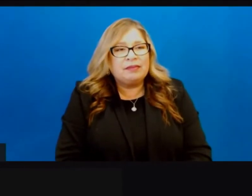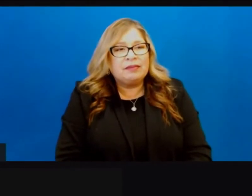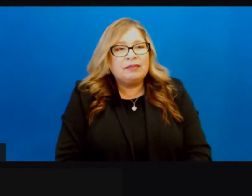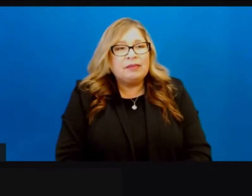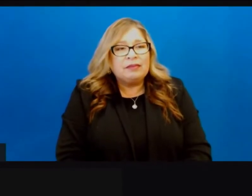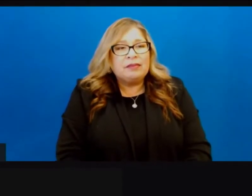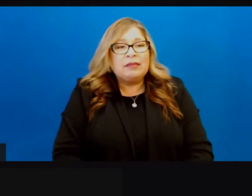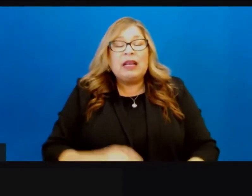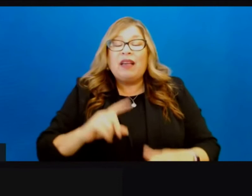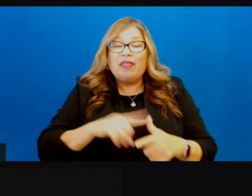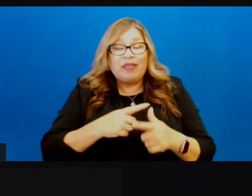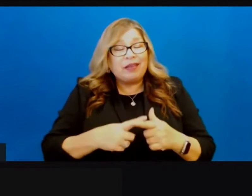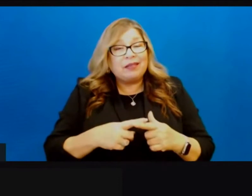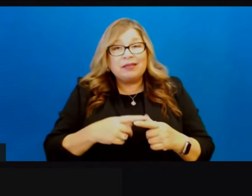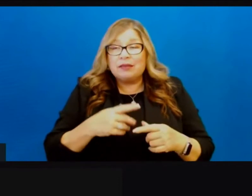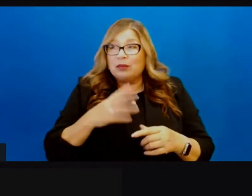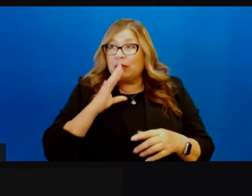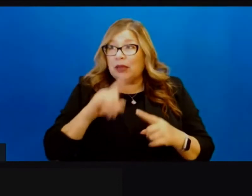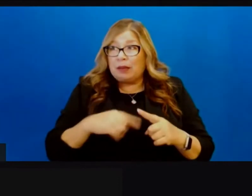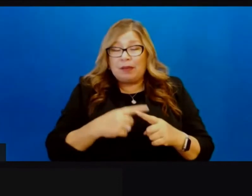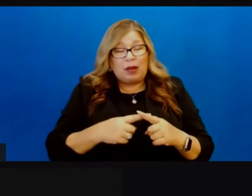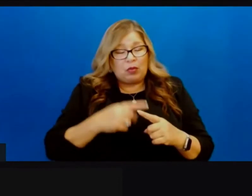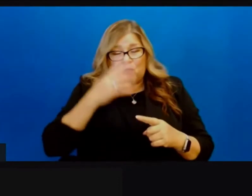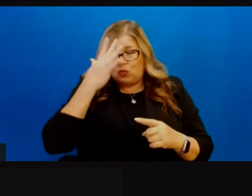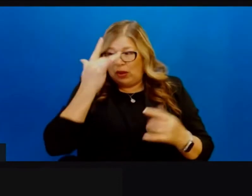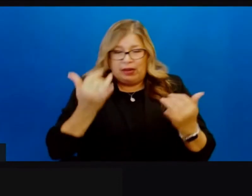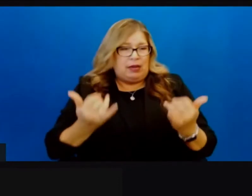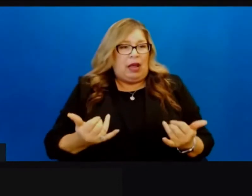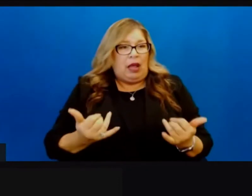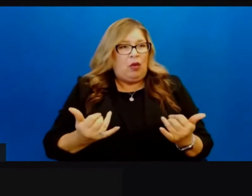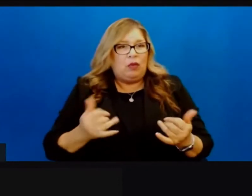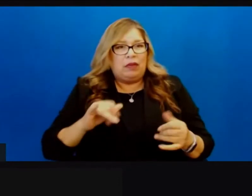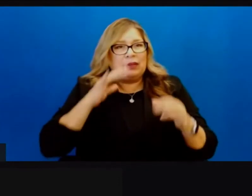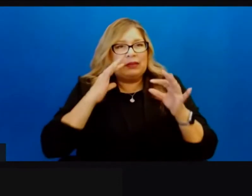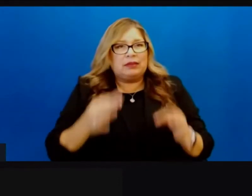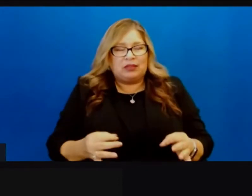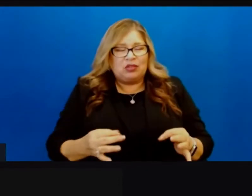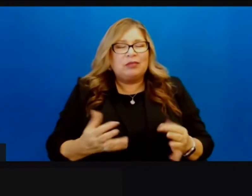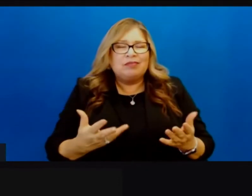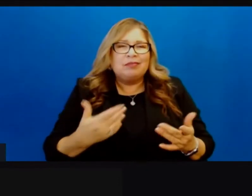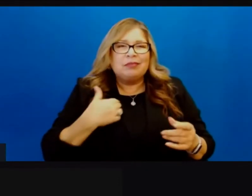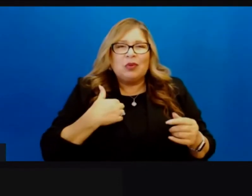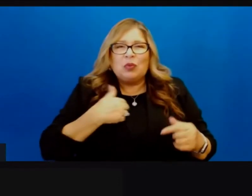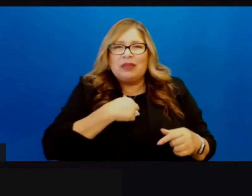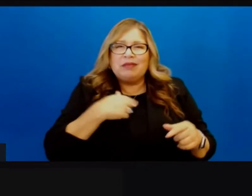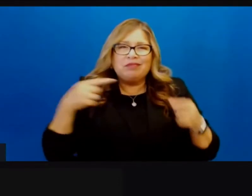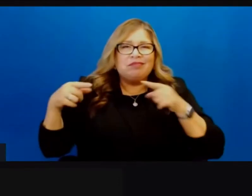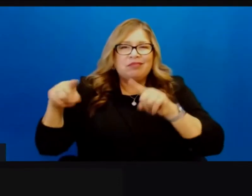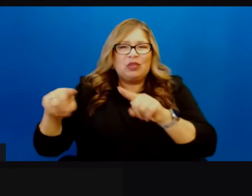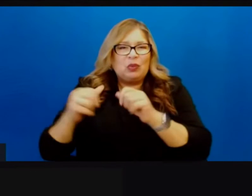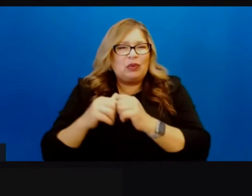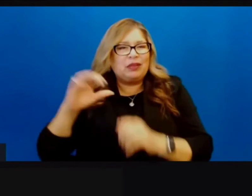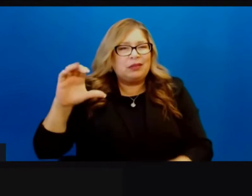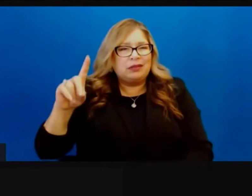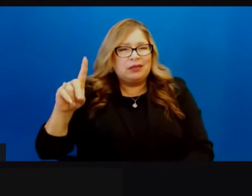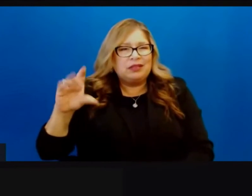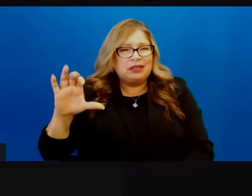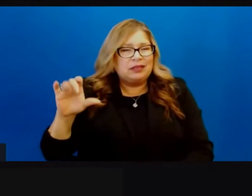it's because this is certainly where the CDC has moved. They